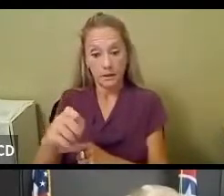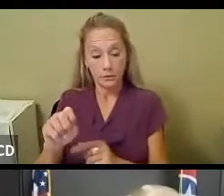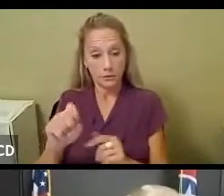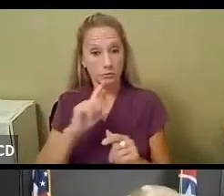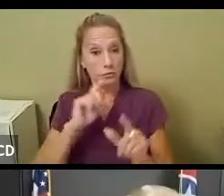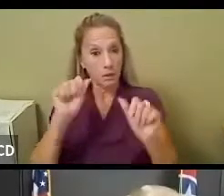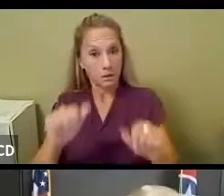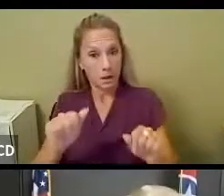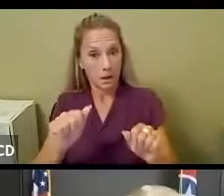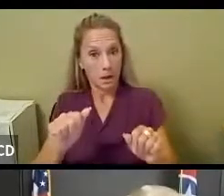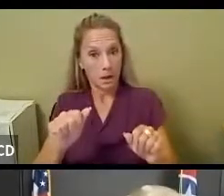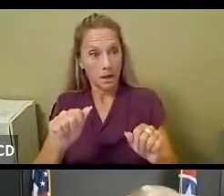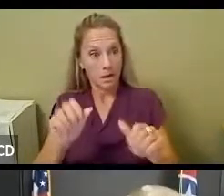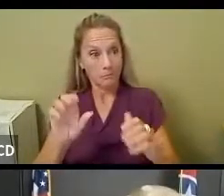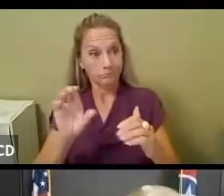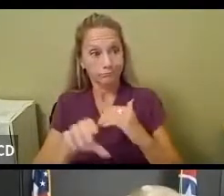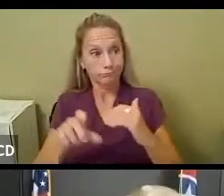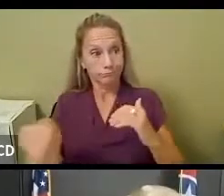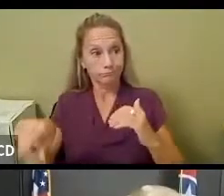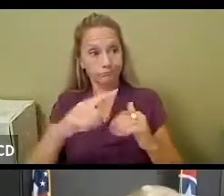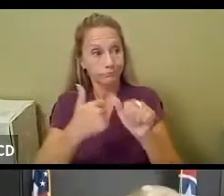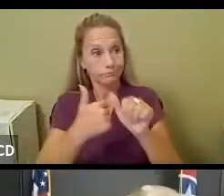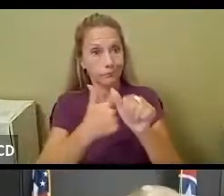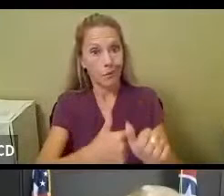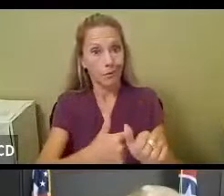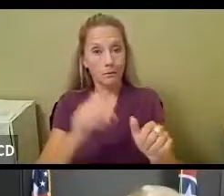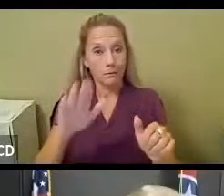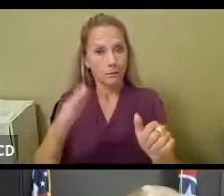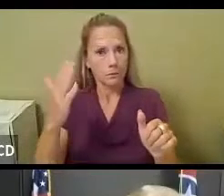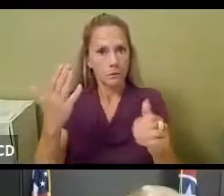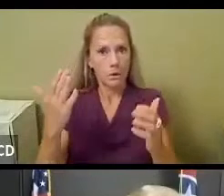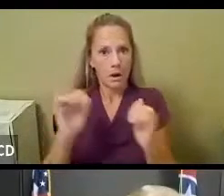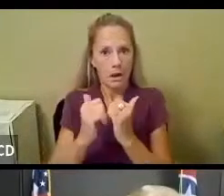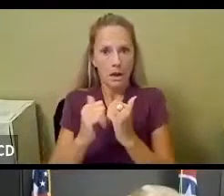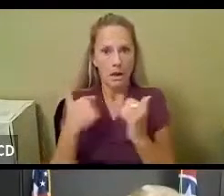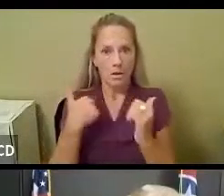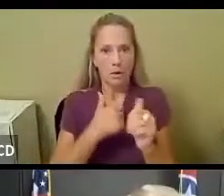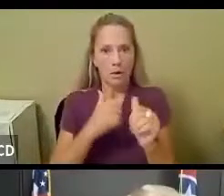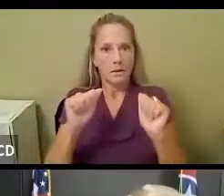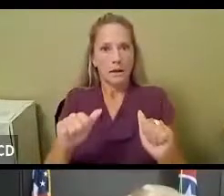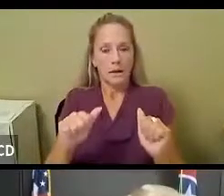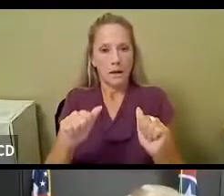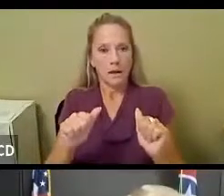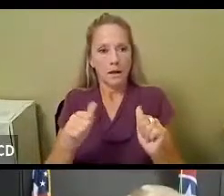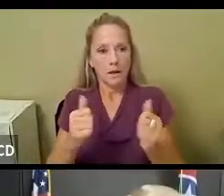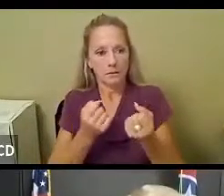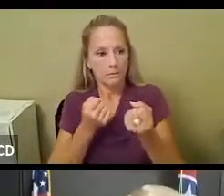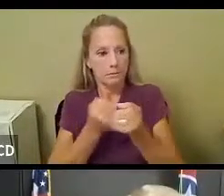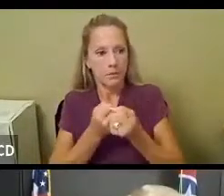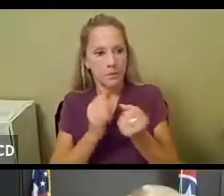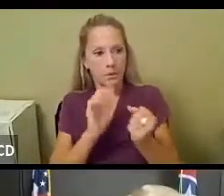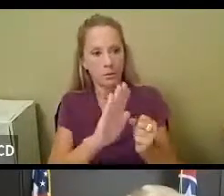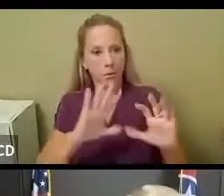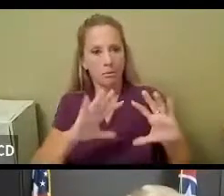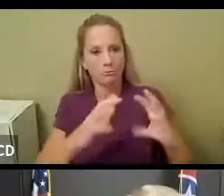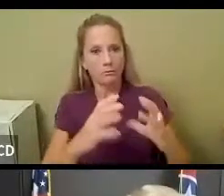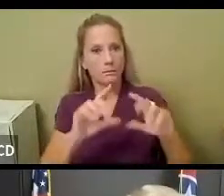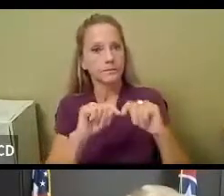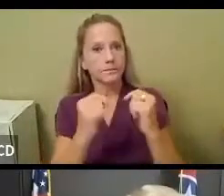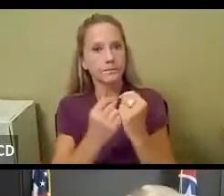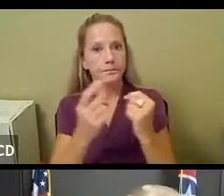is there not a way to support your team, Dr. Buchanan,